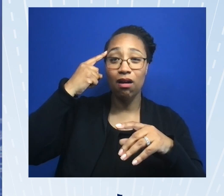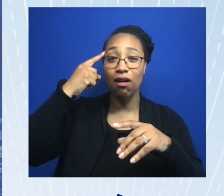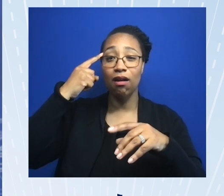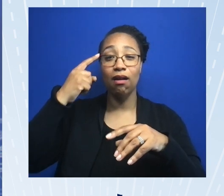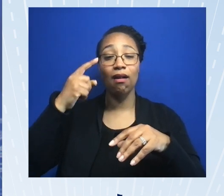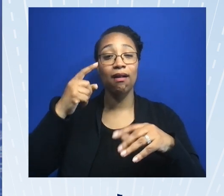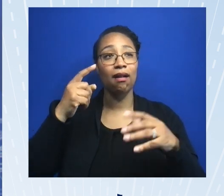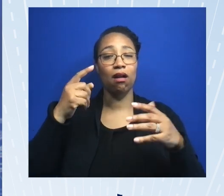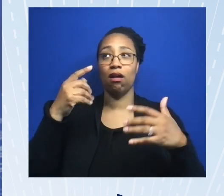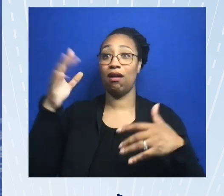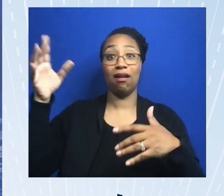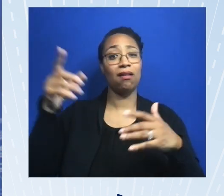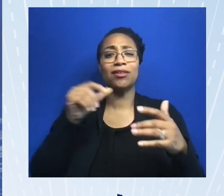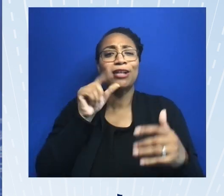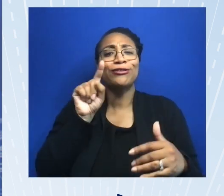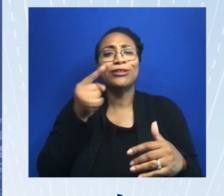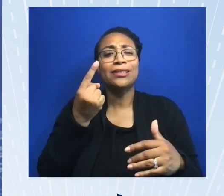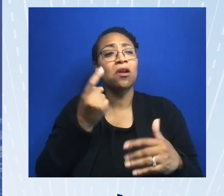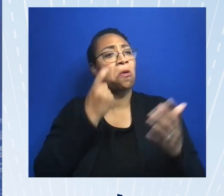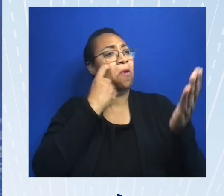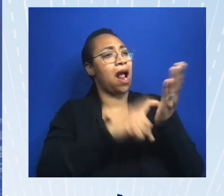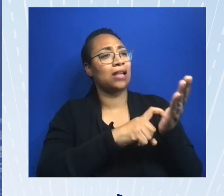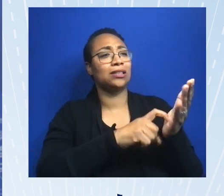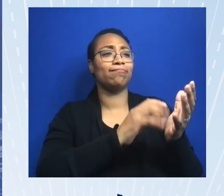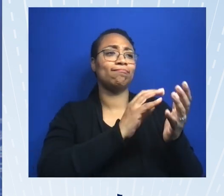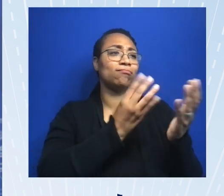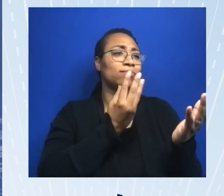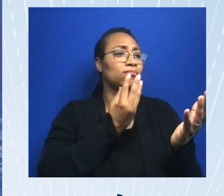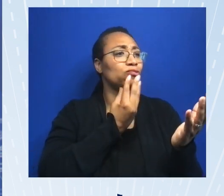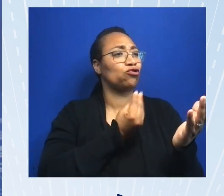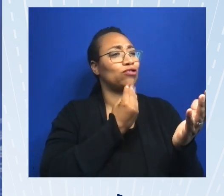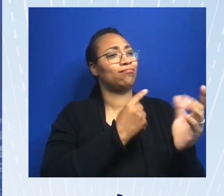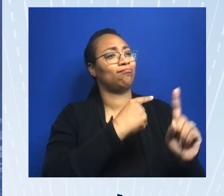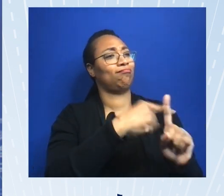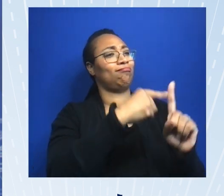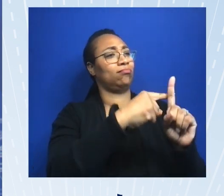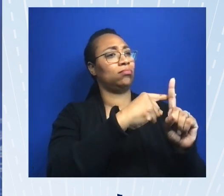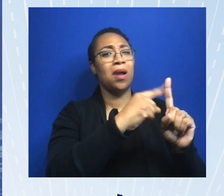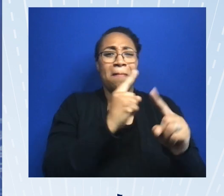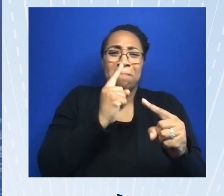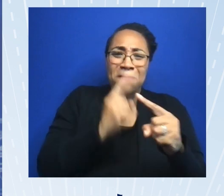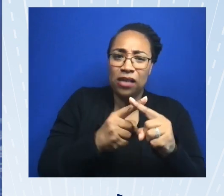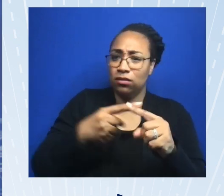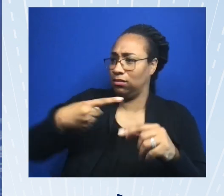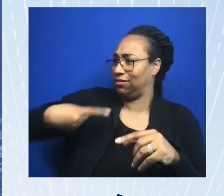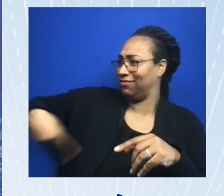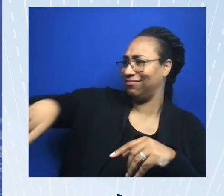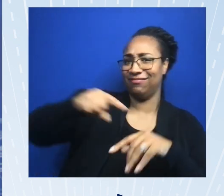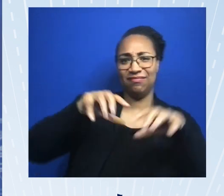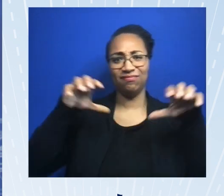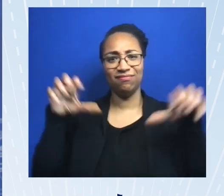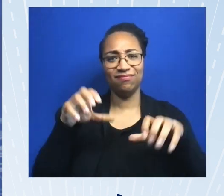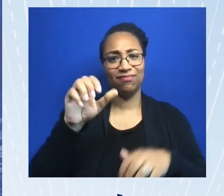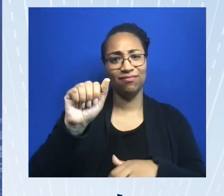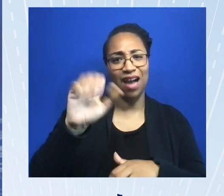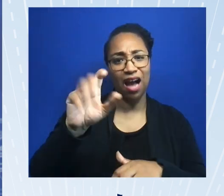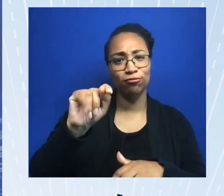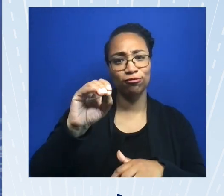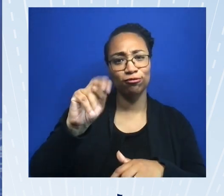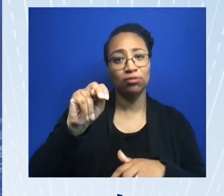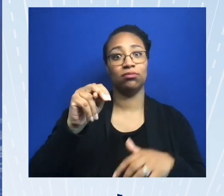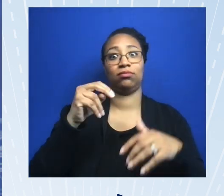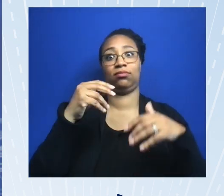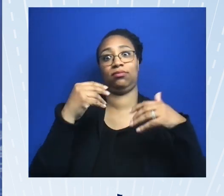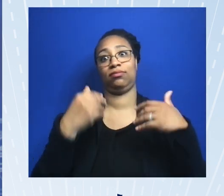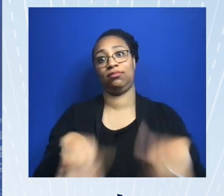is a serious problem in this country, but laying out a clear plan to counter it. The